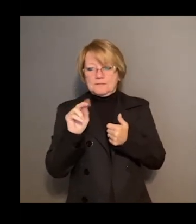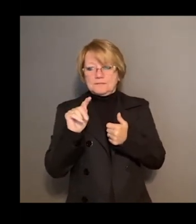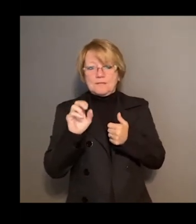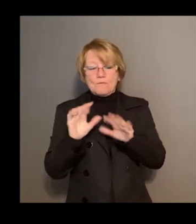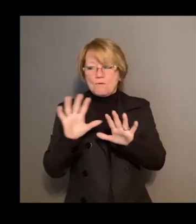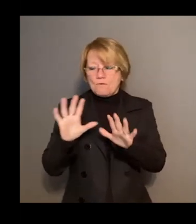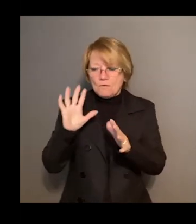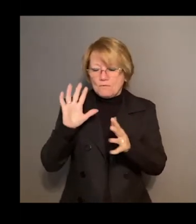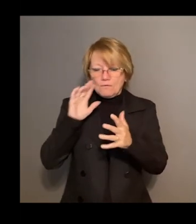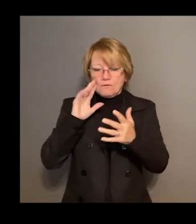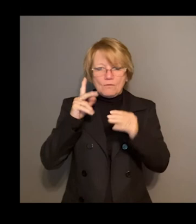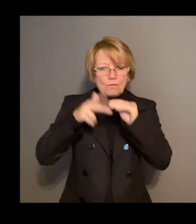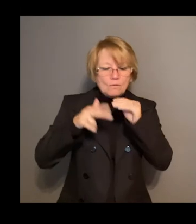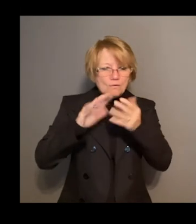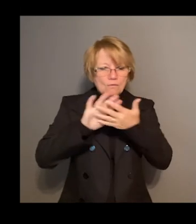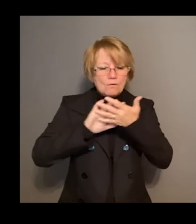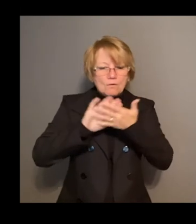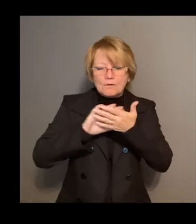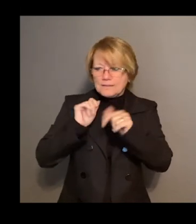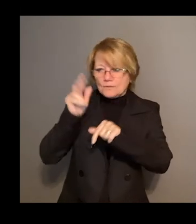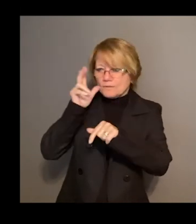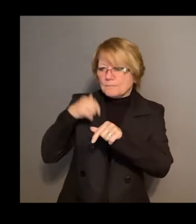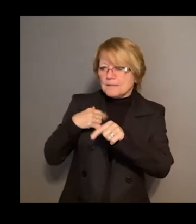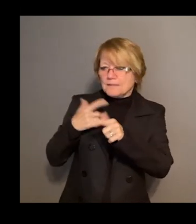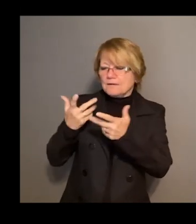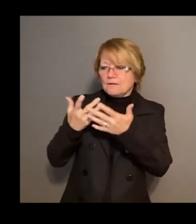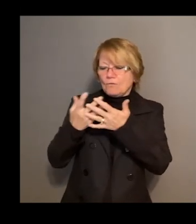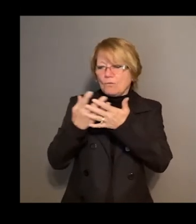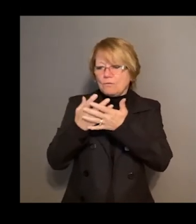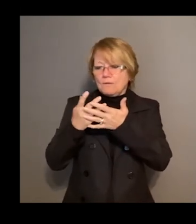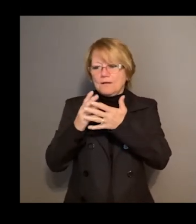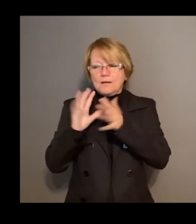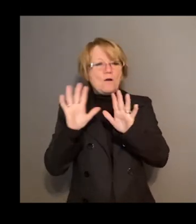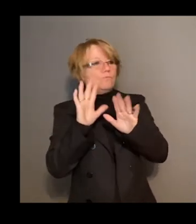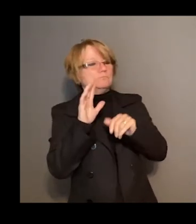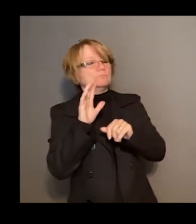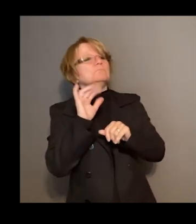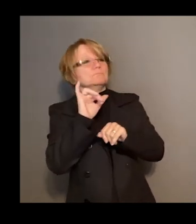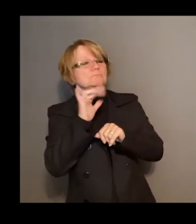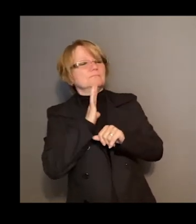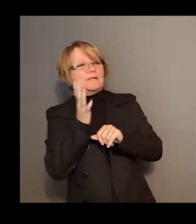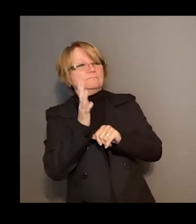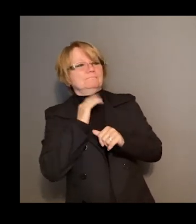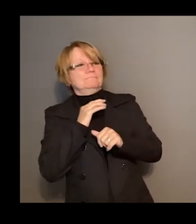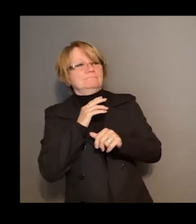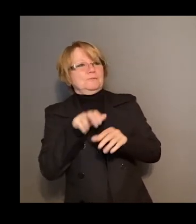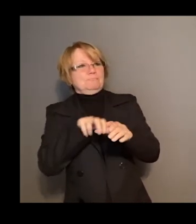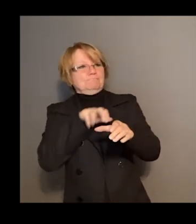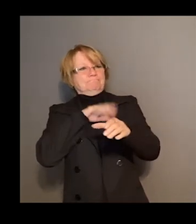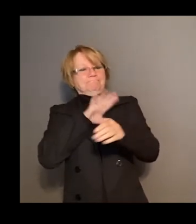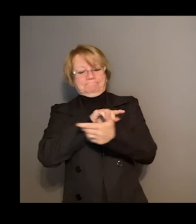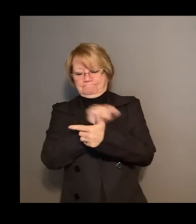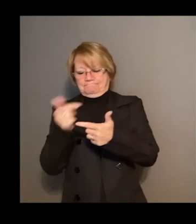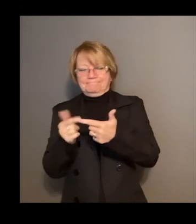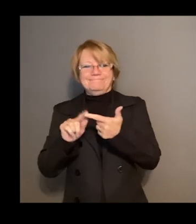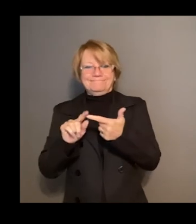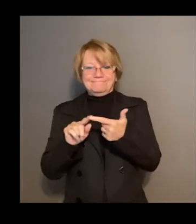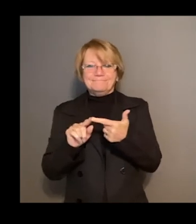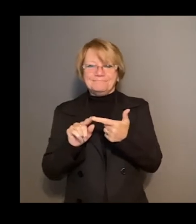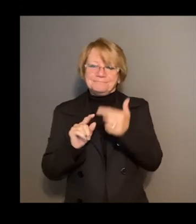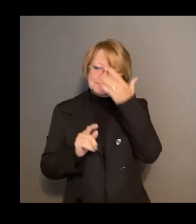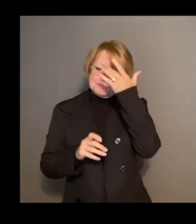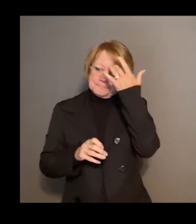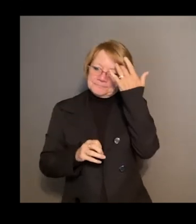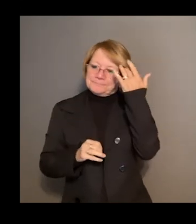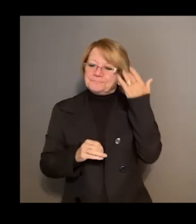is Dontel Rodriguez. Yeah. What? Can you hear me? So Clayton? My last 2 years at Bristol College. First 2 years. Okay, that's fine. Yep.